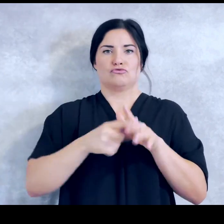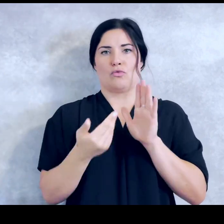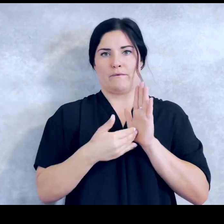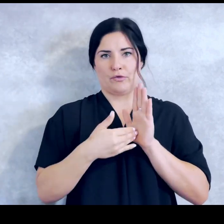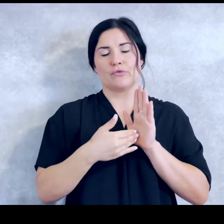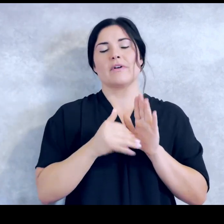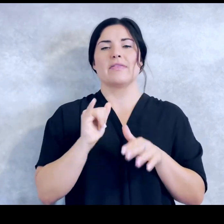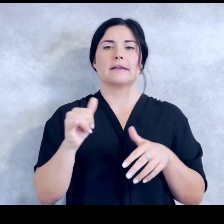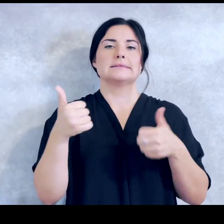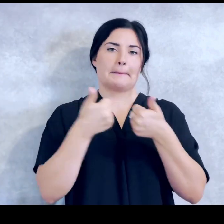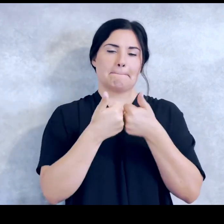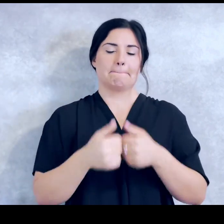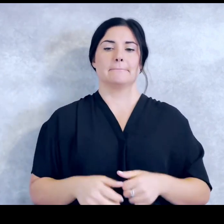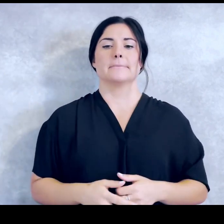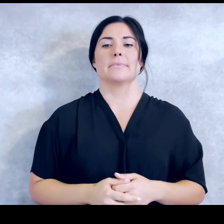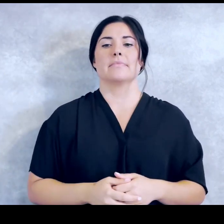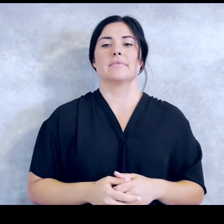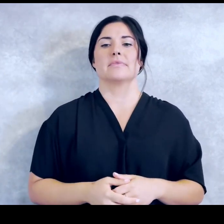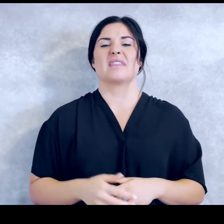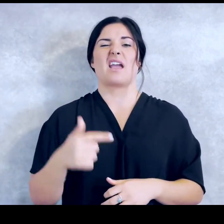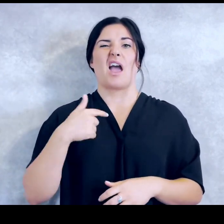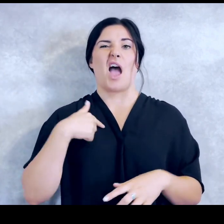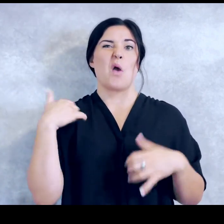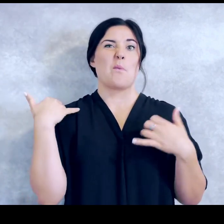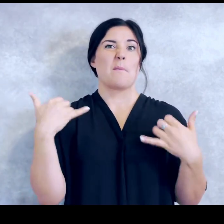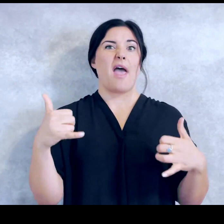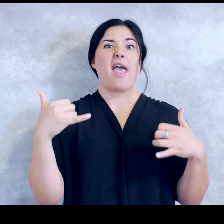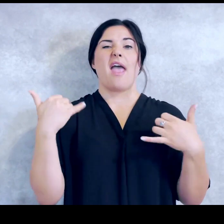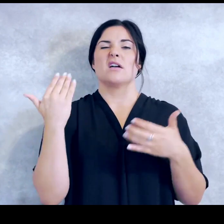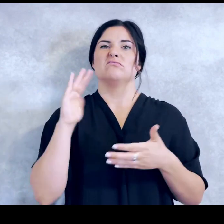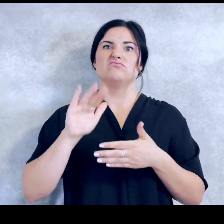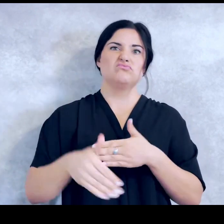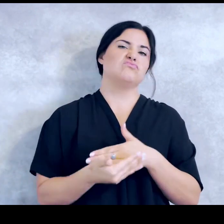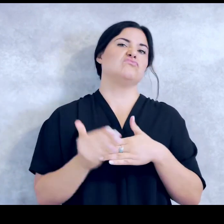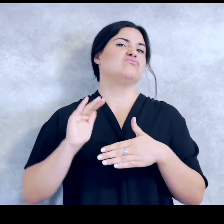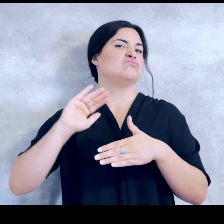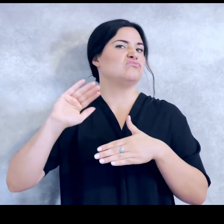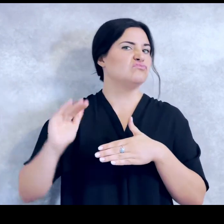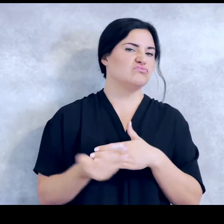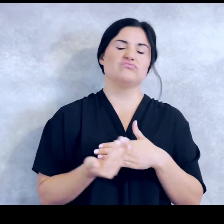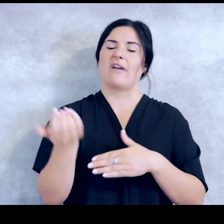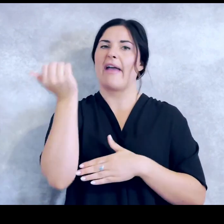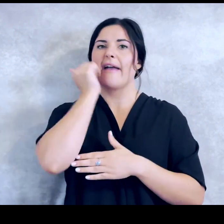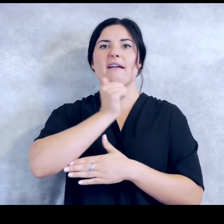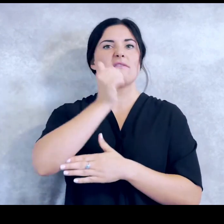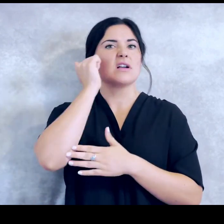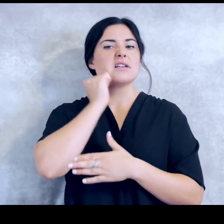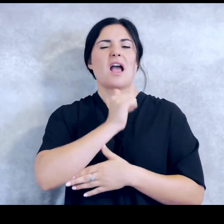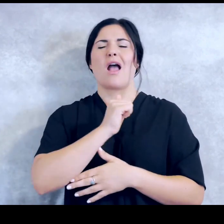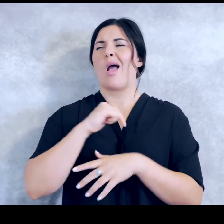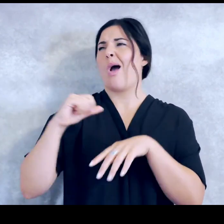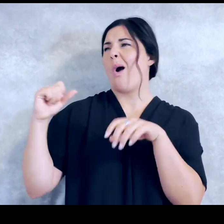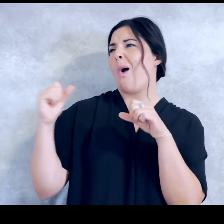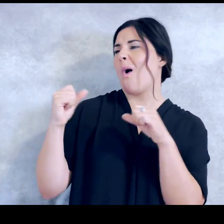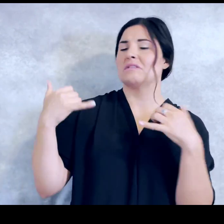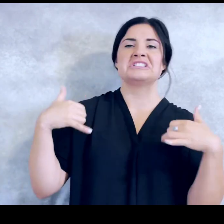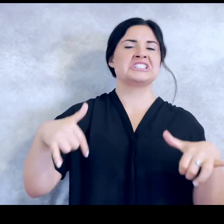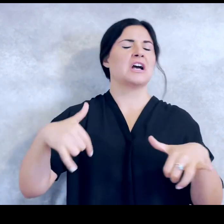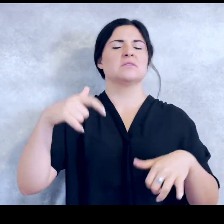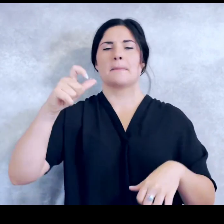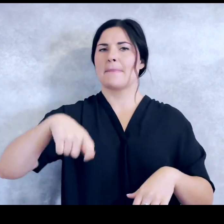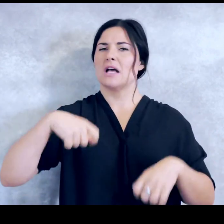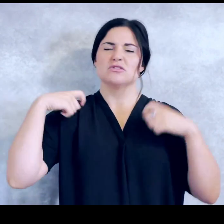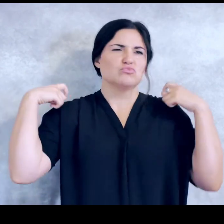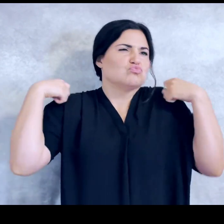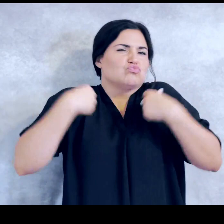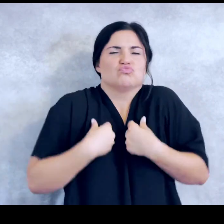shot, you got to go back and start over. That's around the world. I would play this game night after night, day after day. And I would stay out there. It was